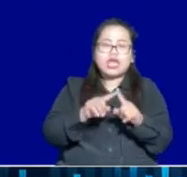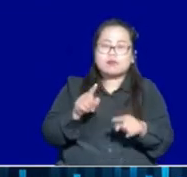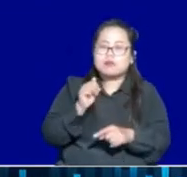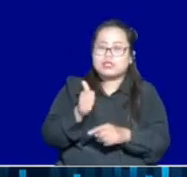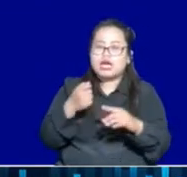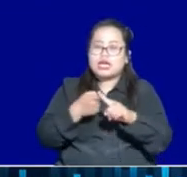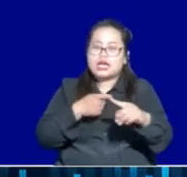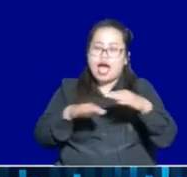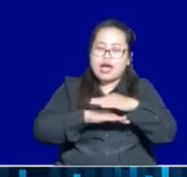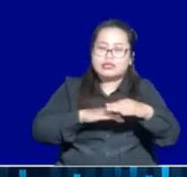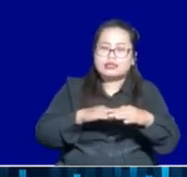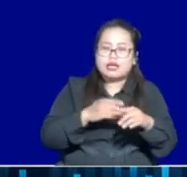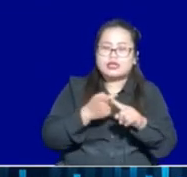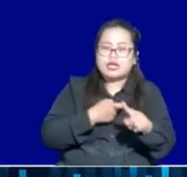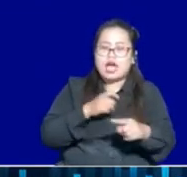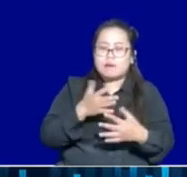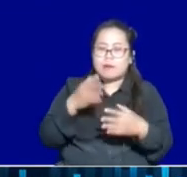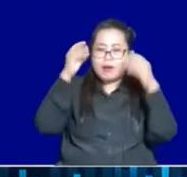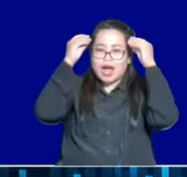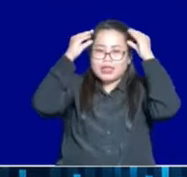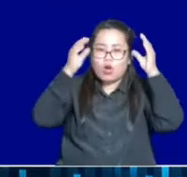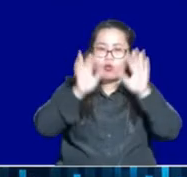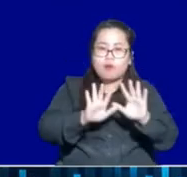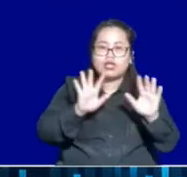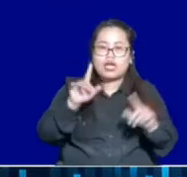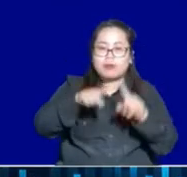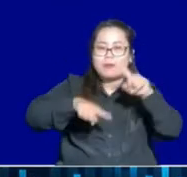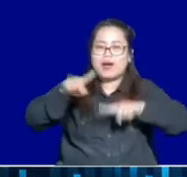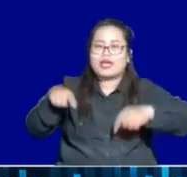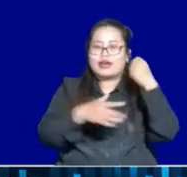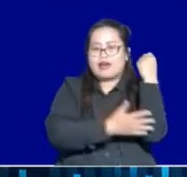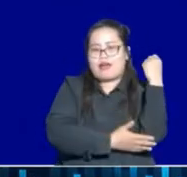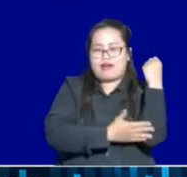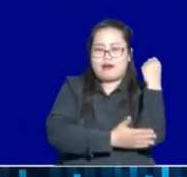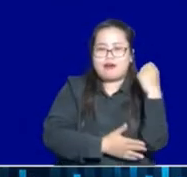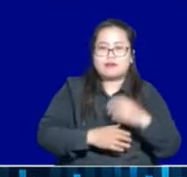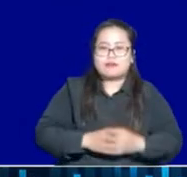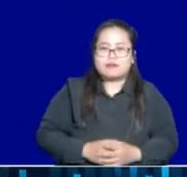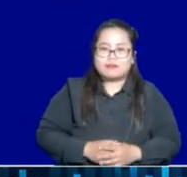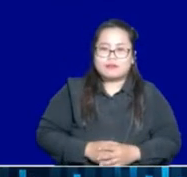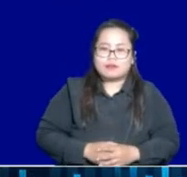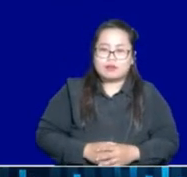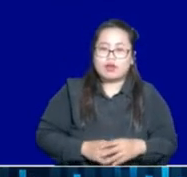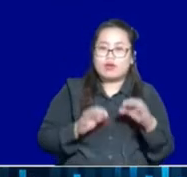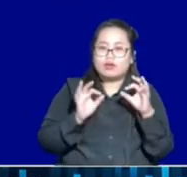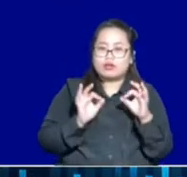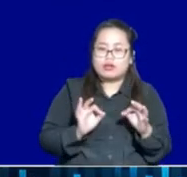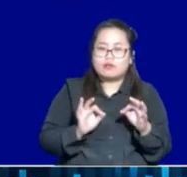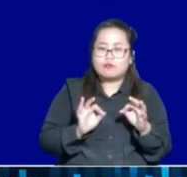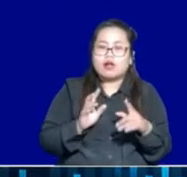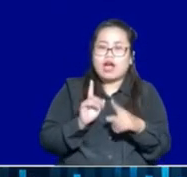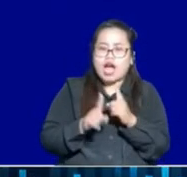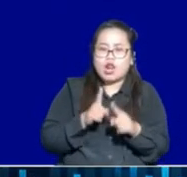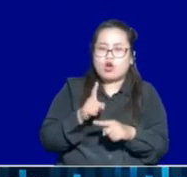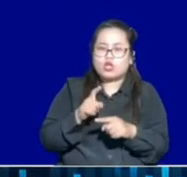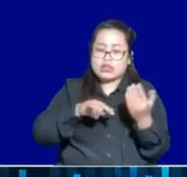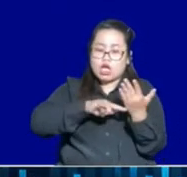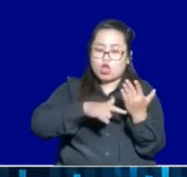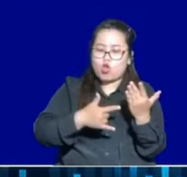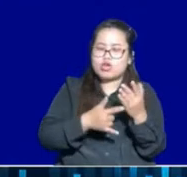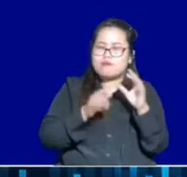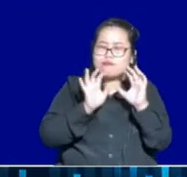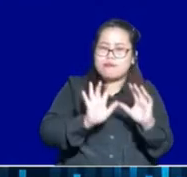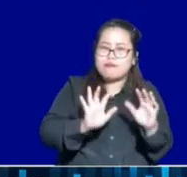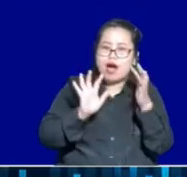would need all of them to come together. So modern technology is a little bit like a symphonic